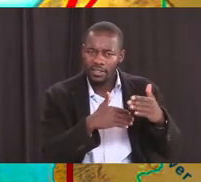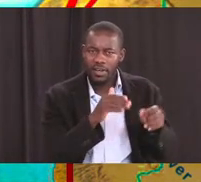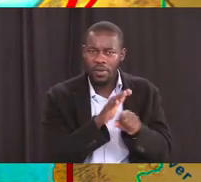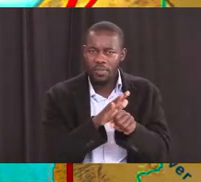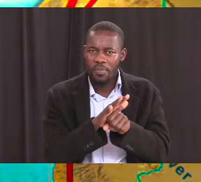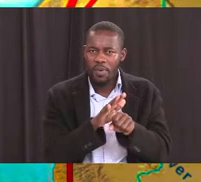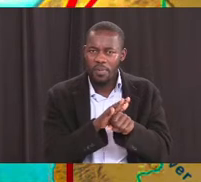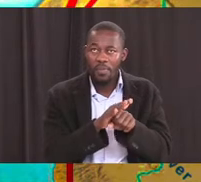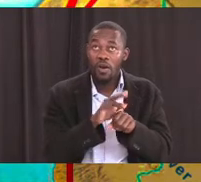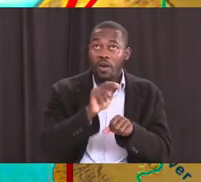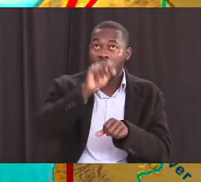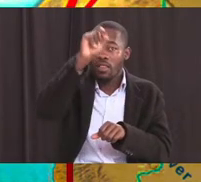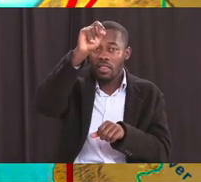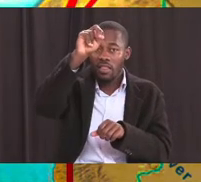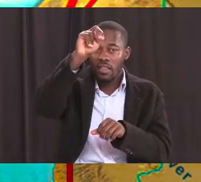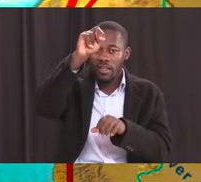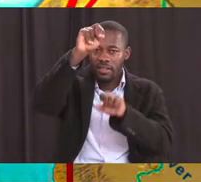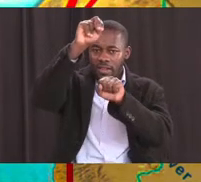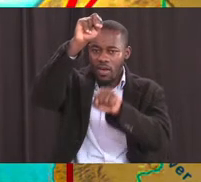and they can't really go south.